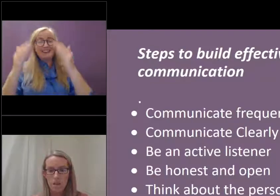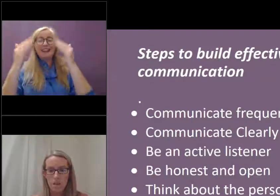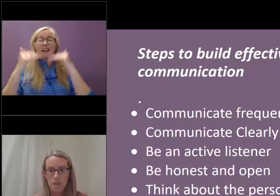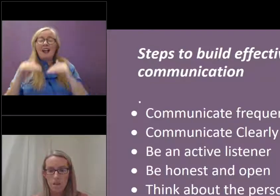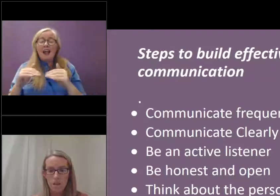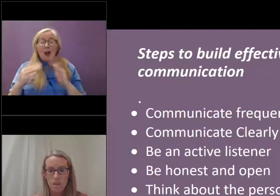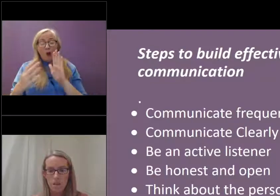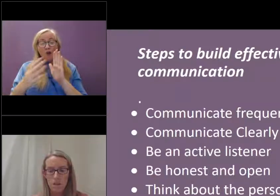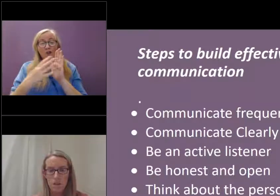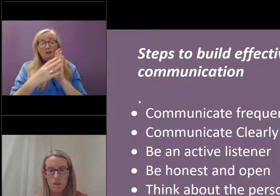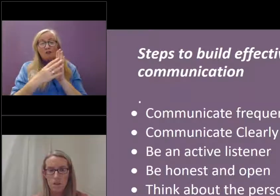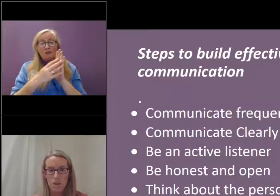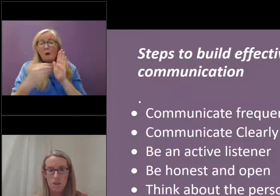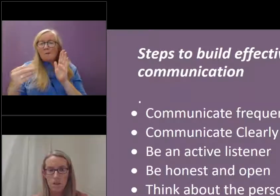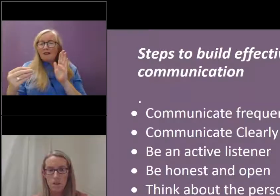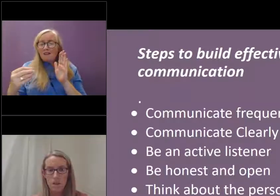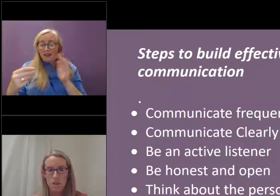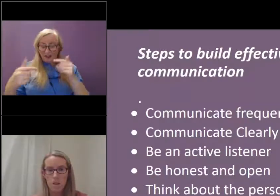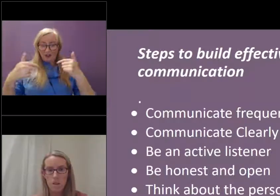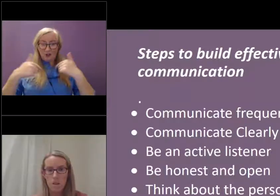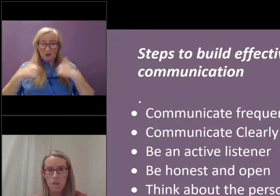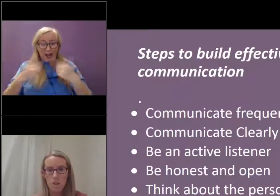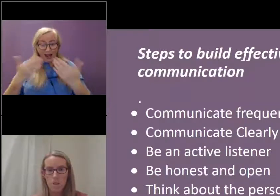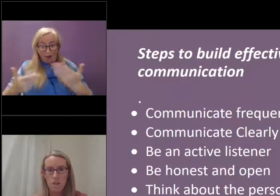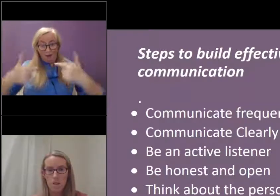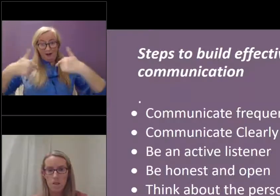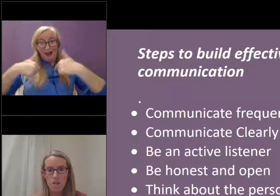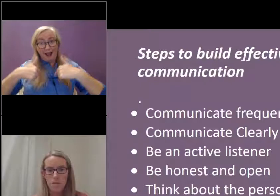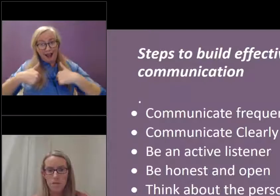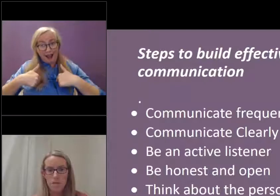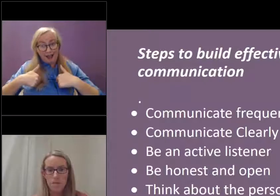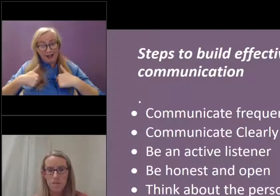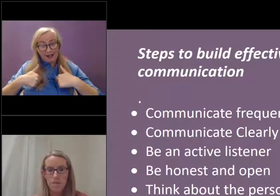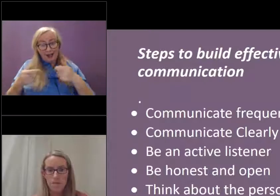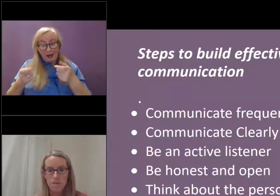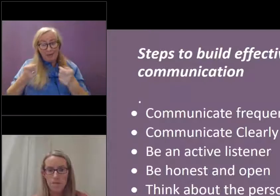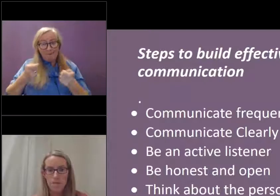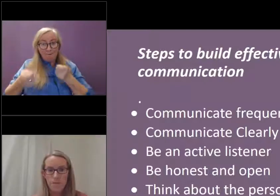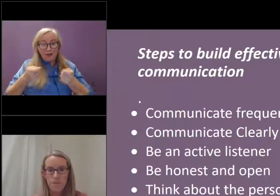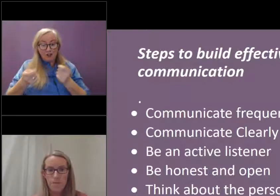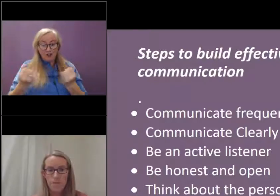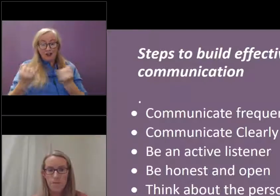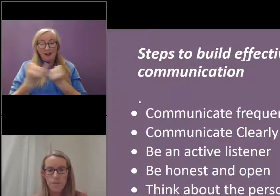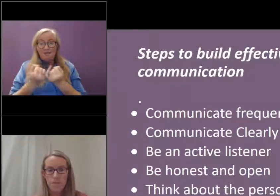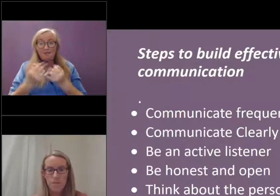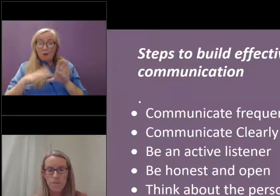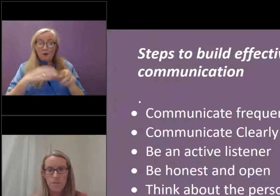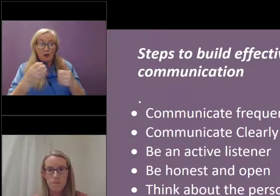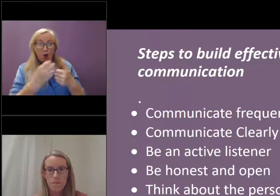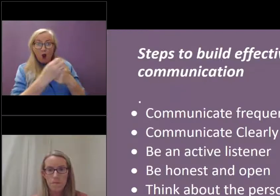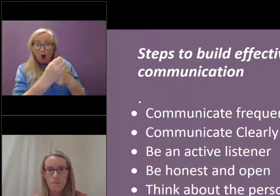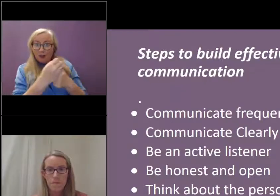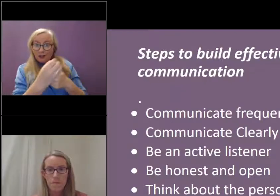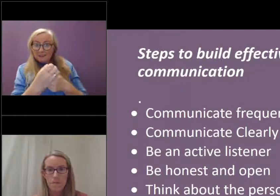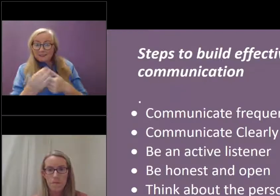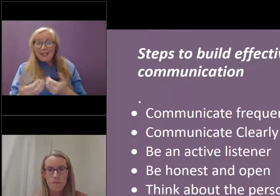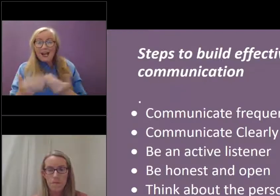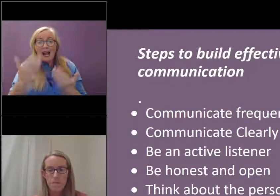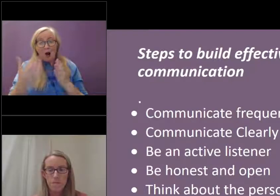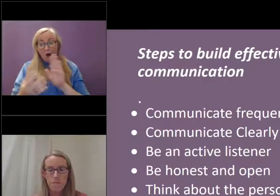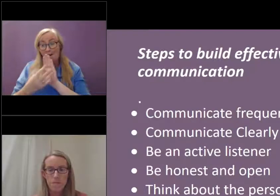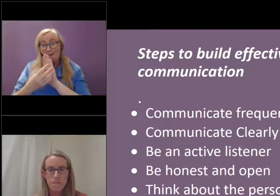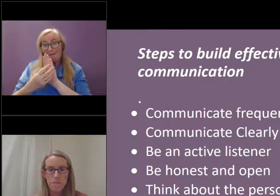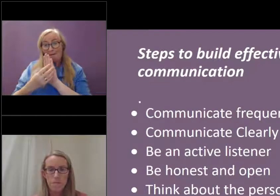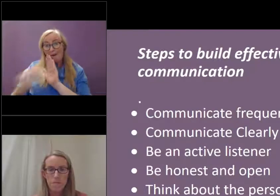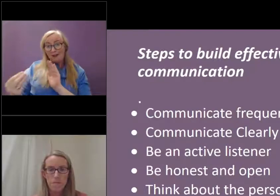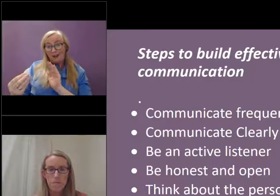role modeling. How do you manage conflict with others? How do you role model to your young